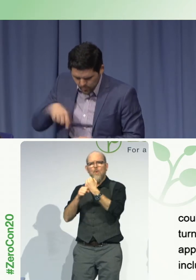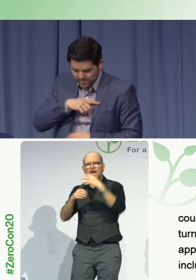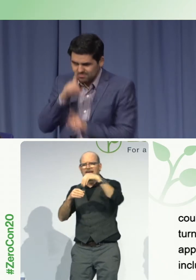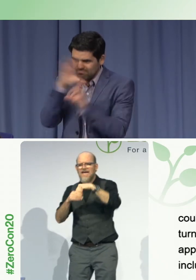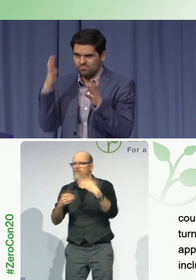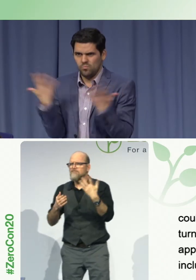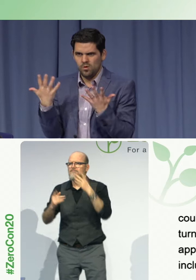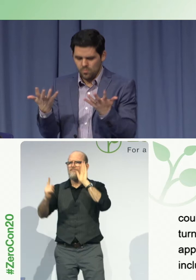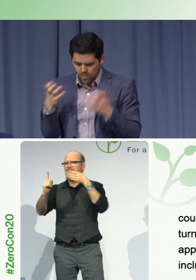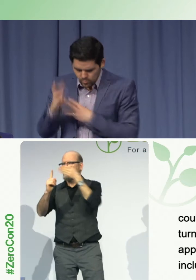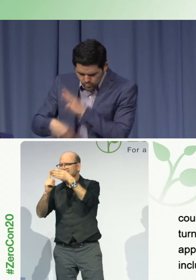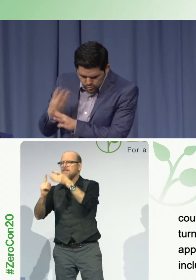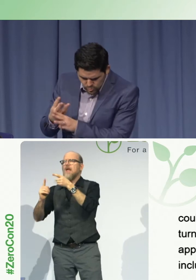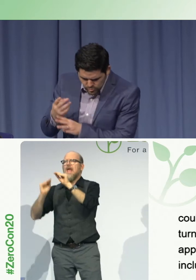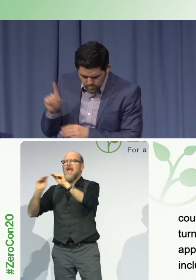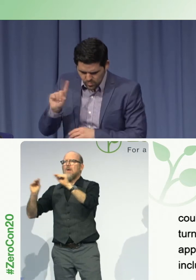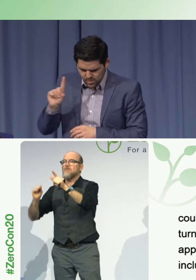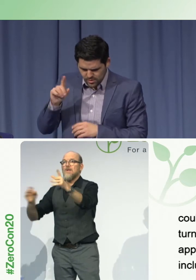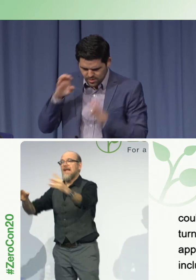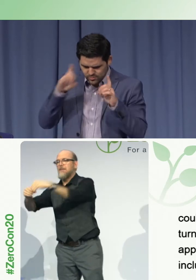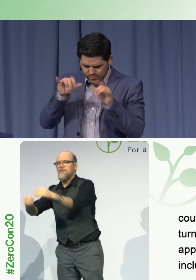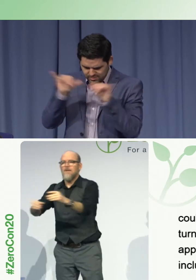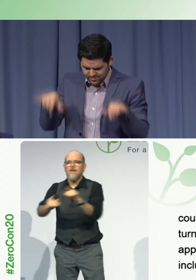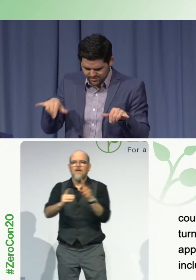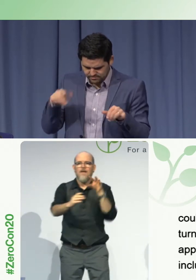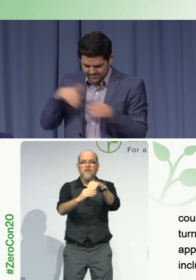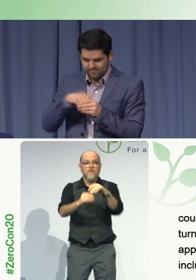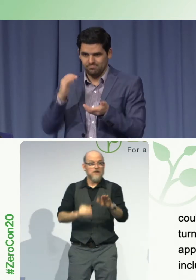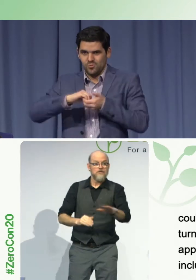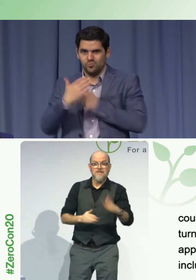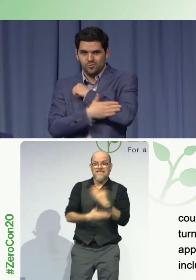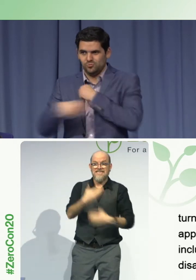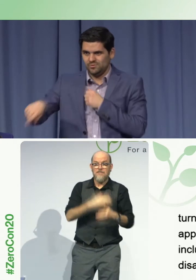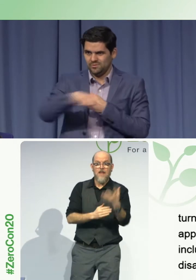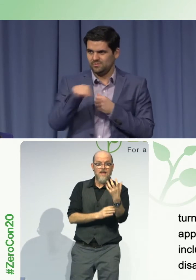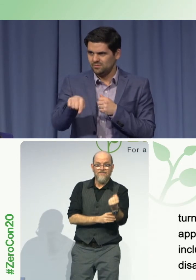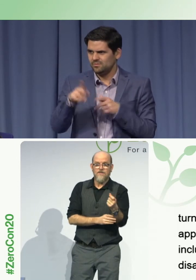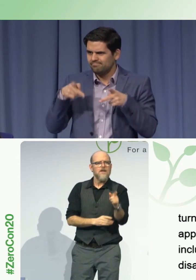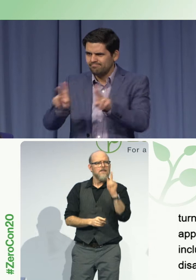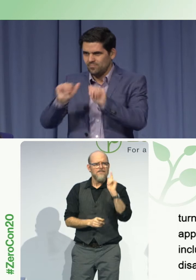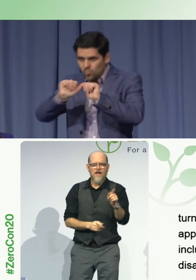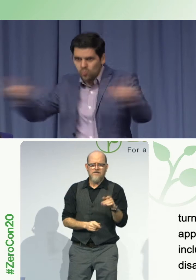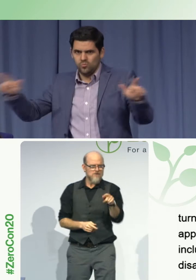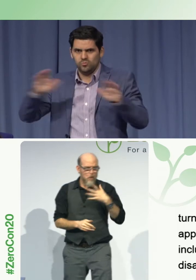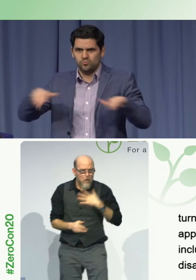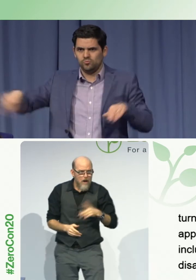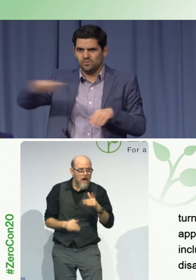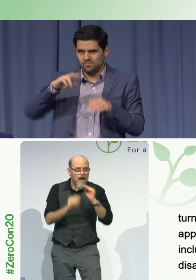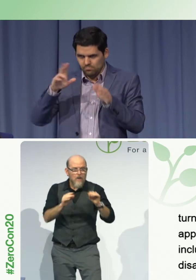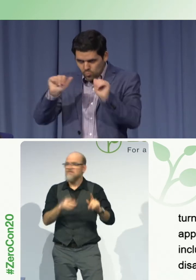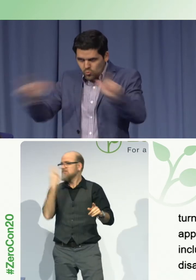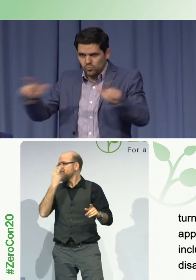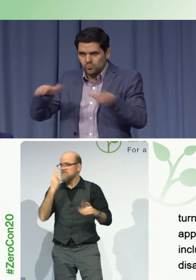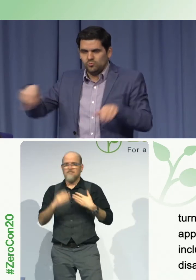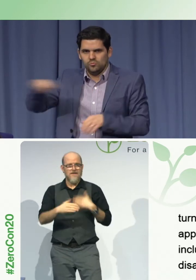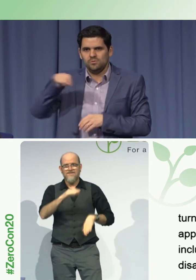USAID takes the education of children with disabilities very seriously. In the world in which we live, many countries